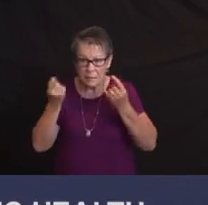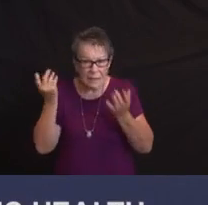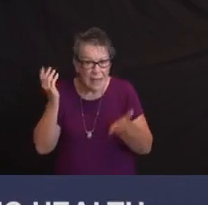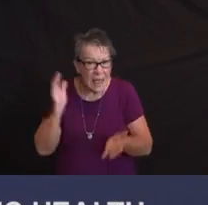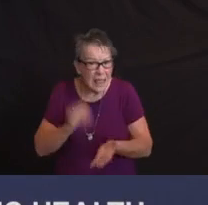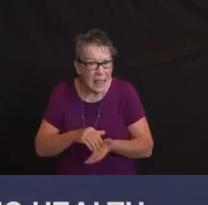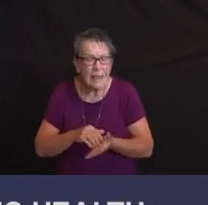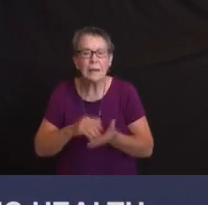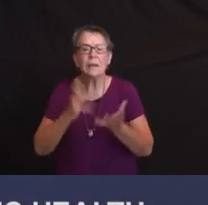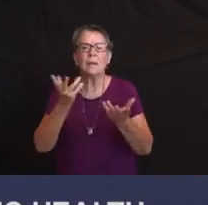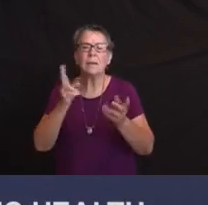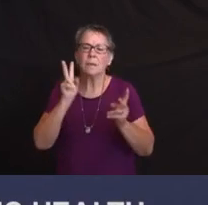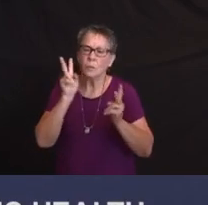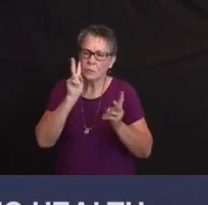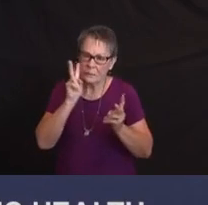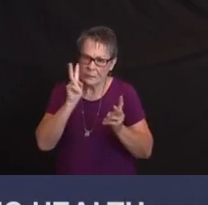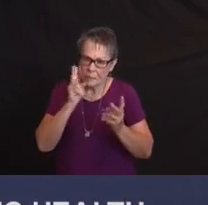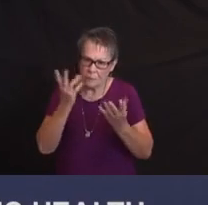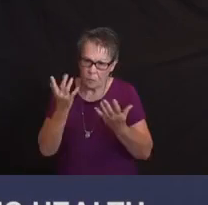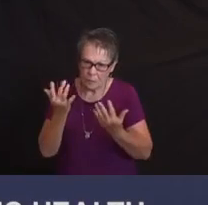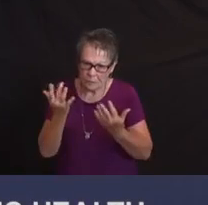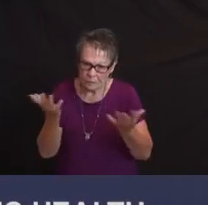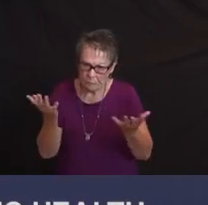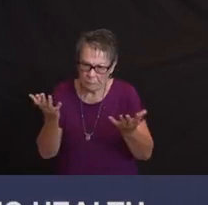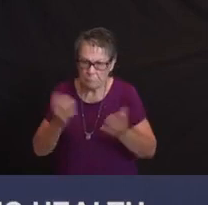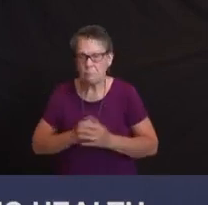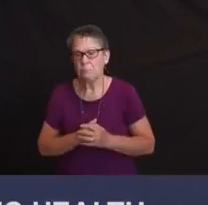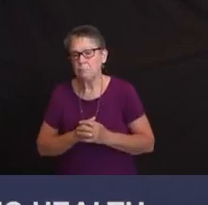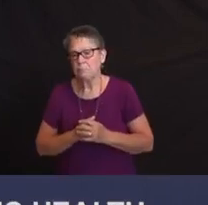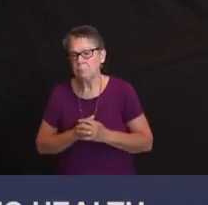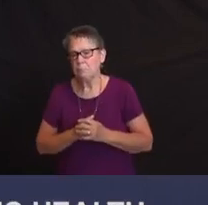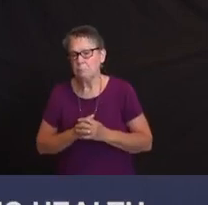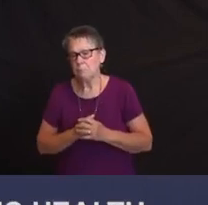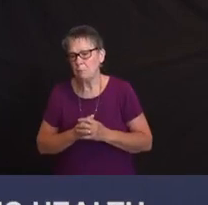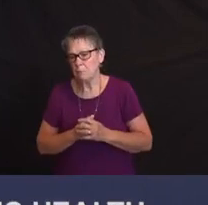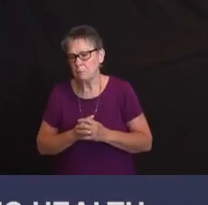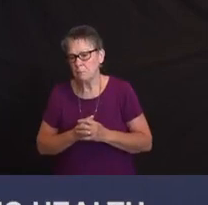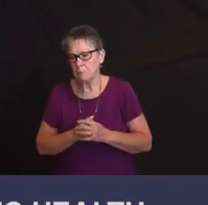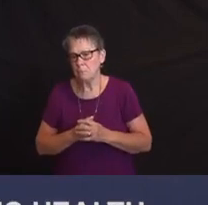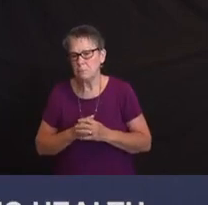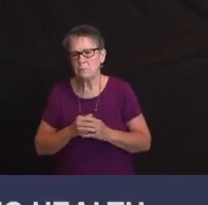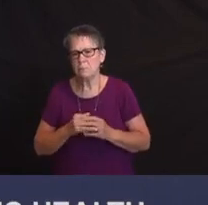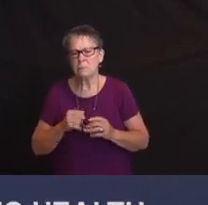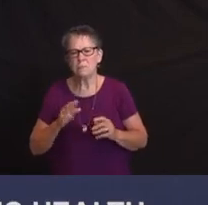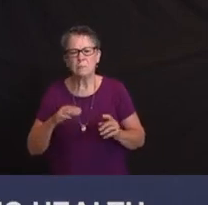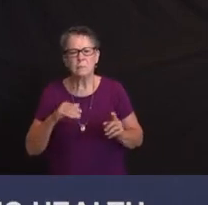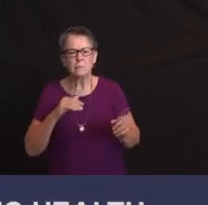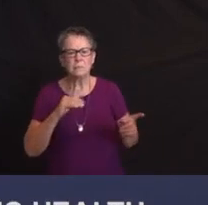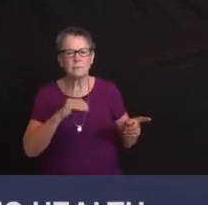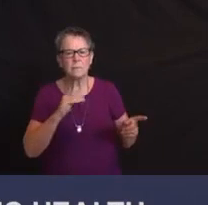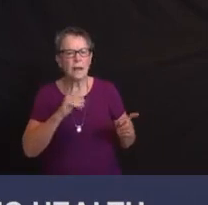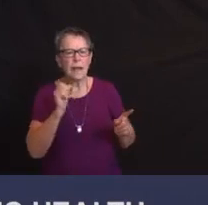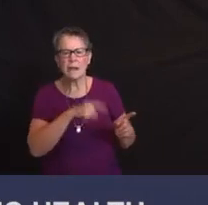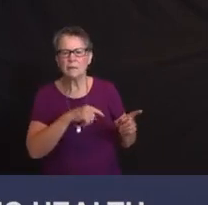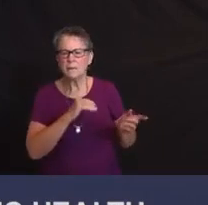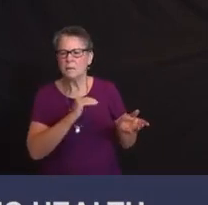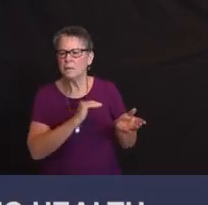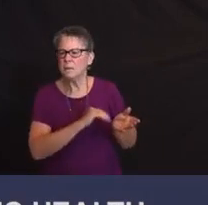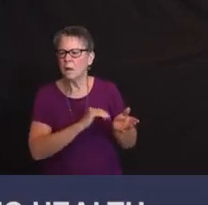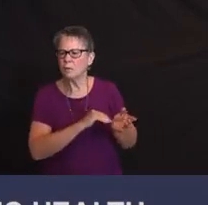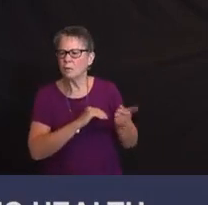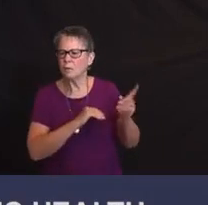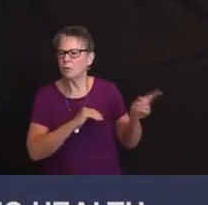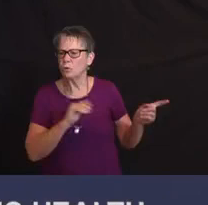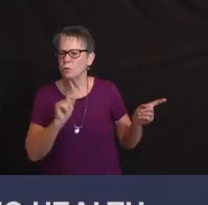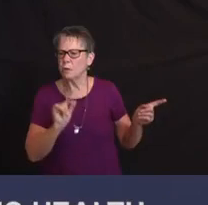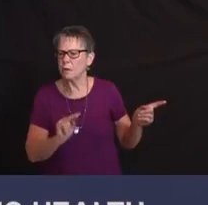table. There's, Tina, you may have a thought on this. I'm going to practice without a license here. The